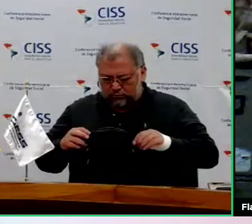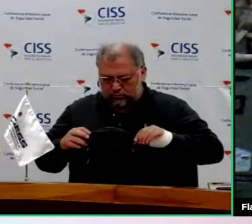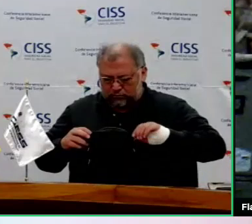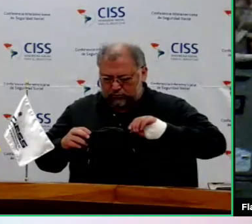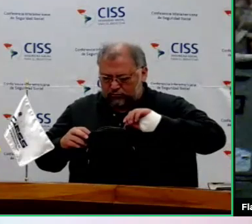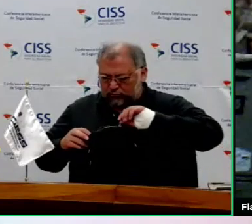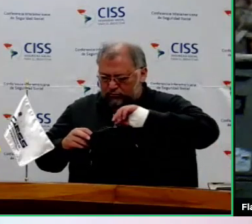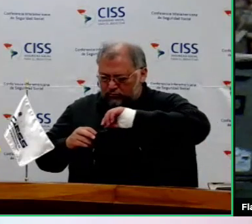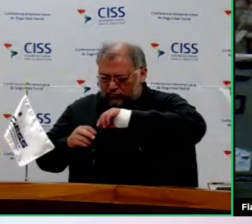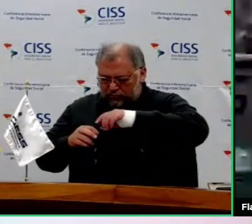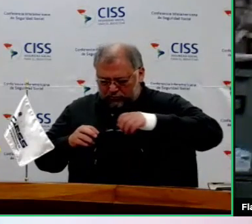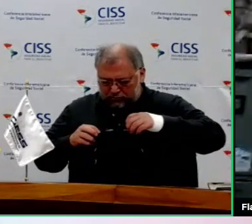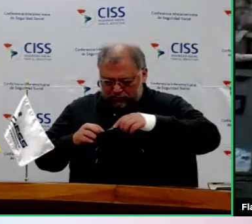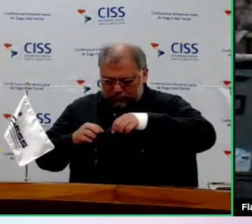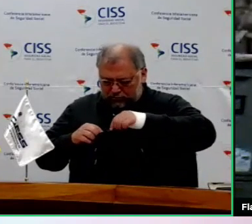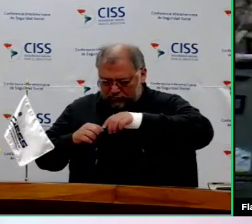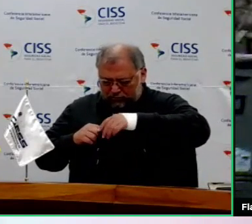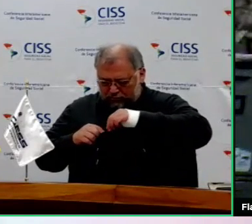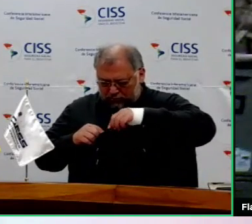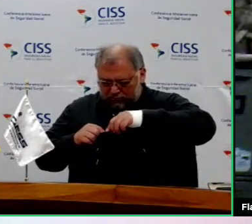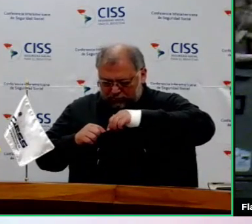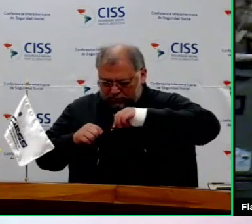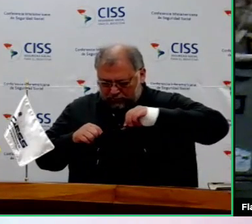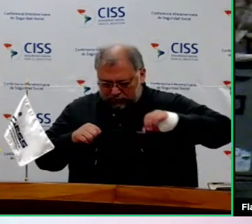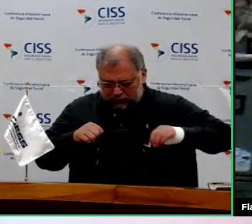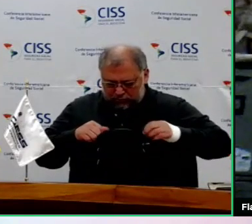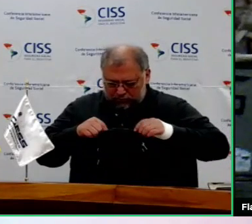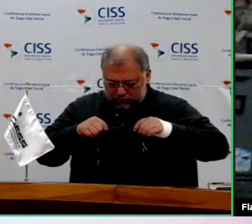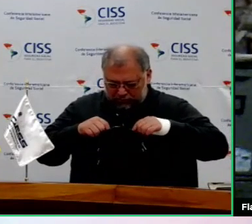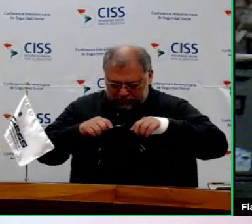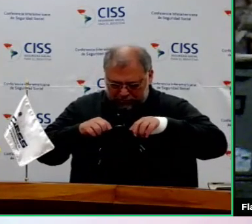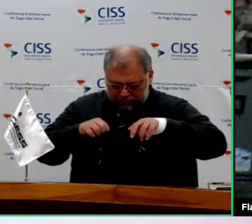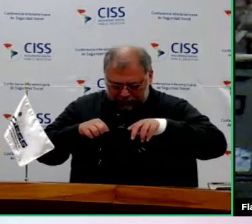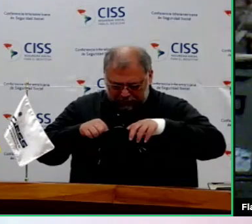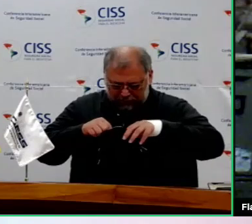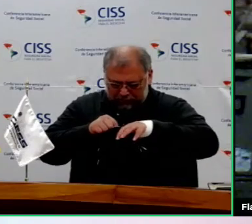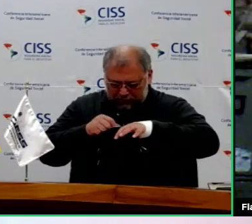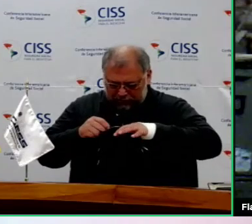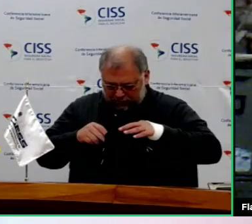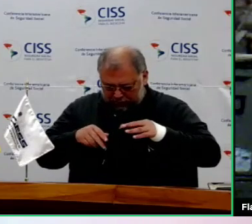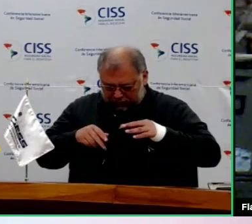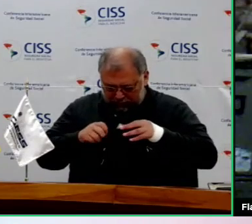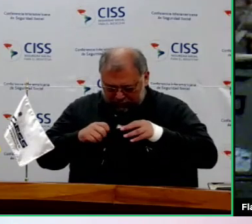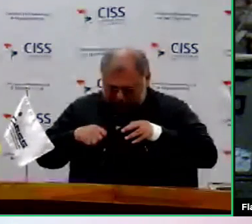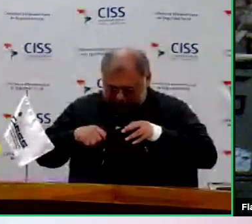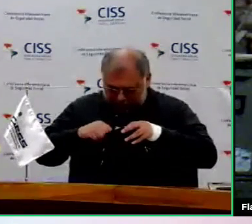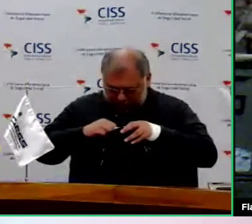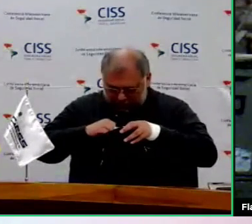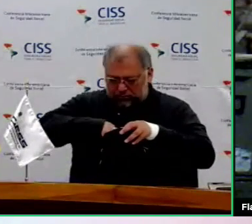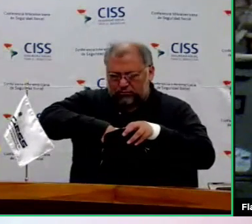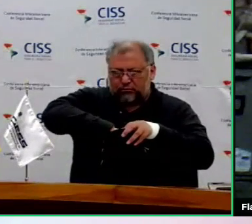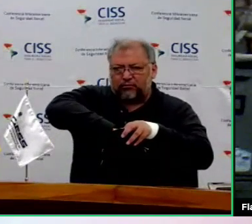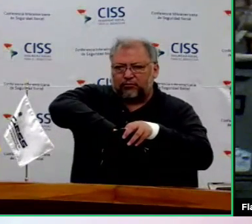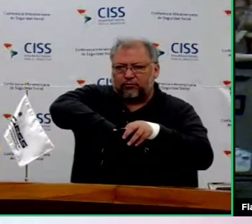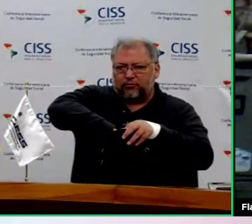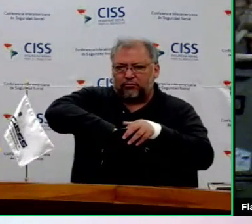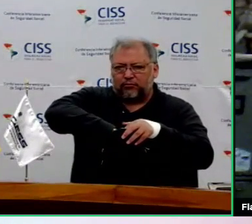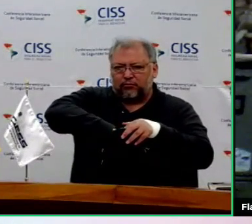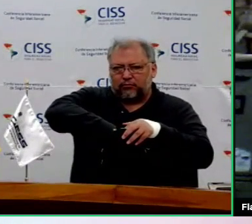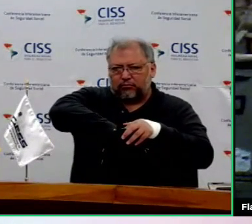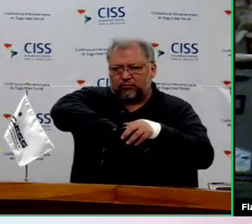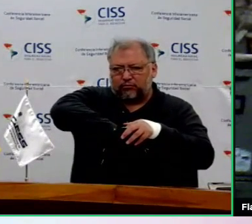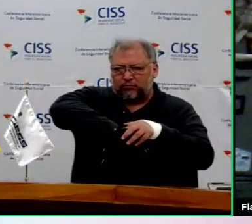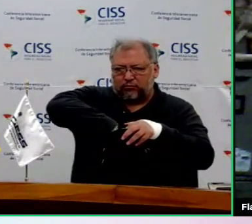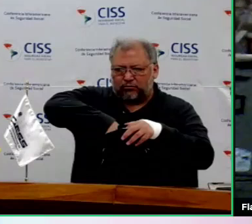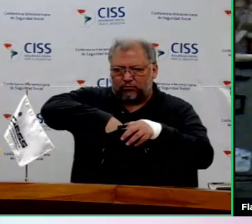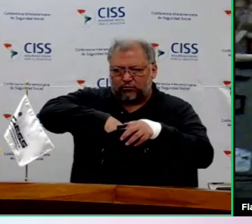non-government organizations, as well as civil society, have tried to bring about responses and proposals for